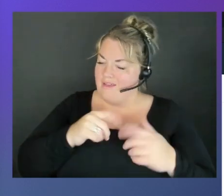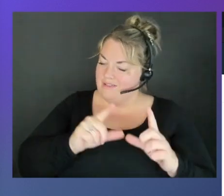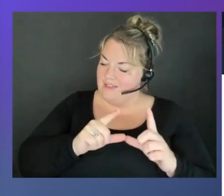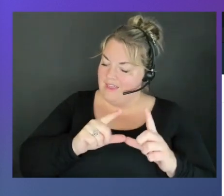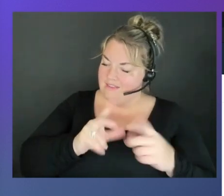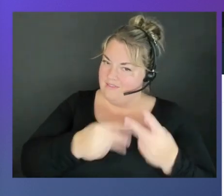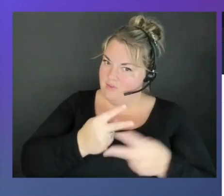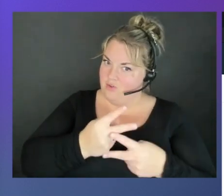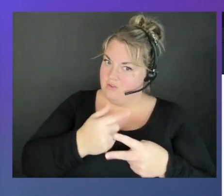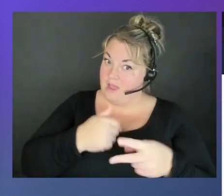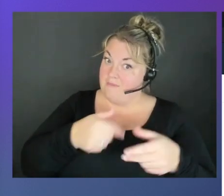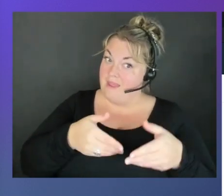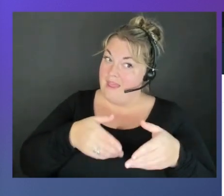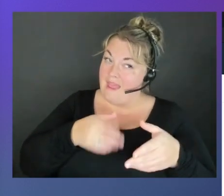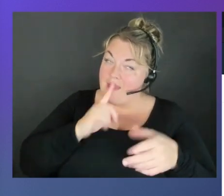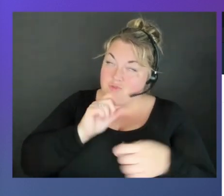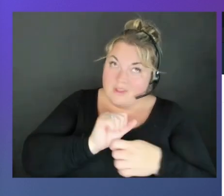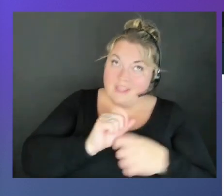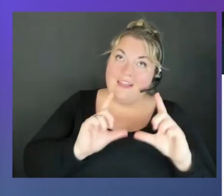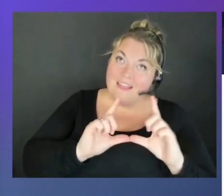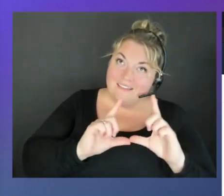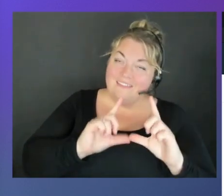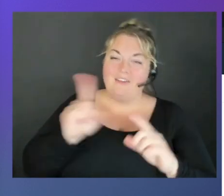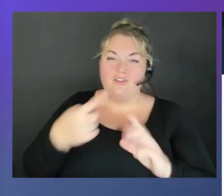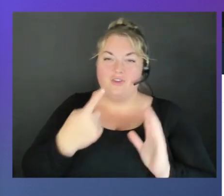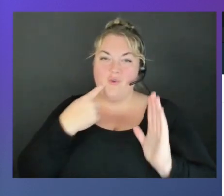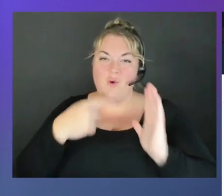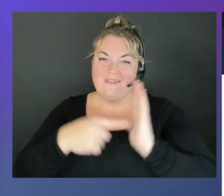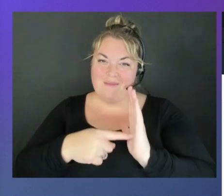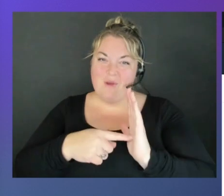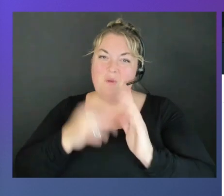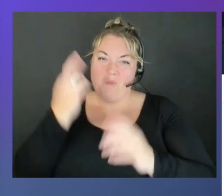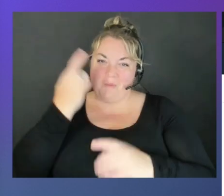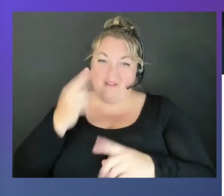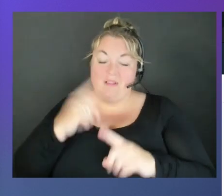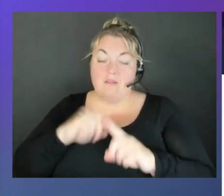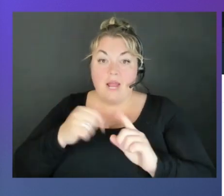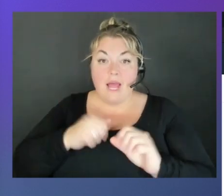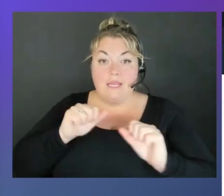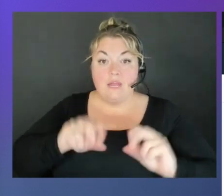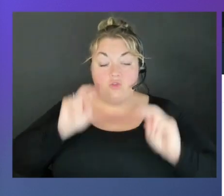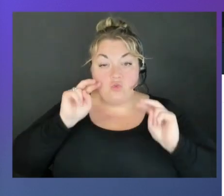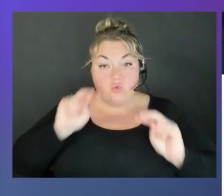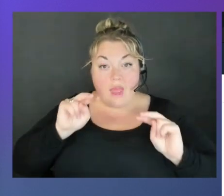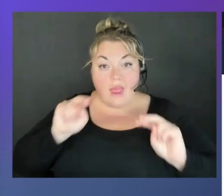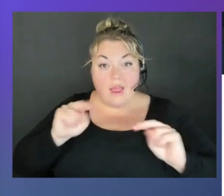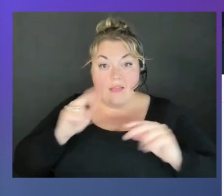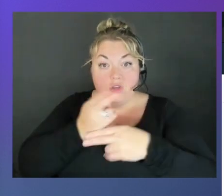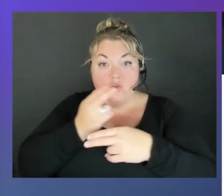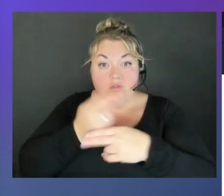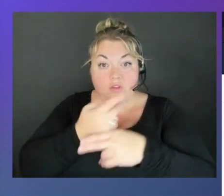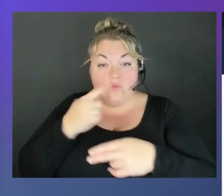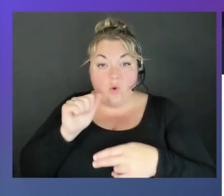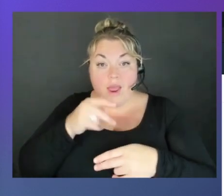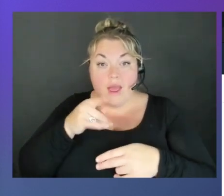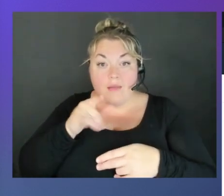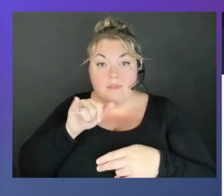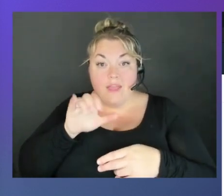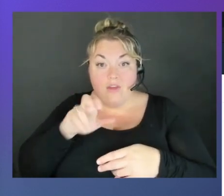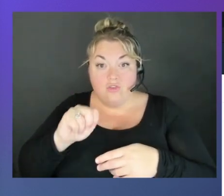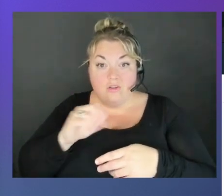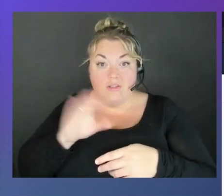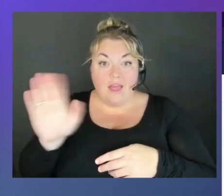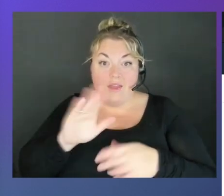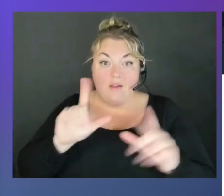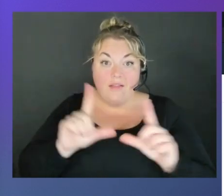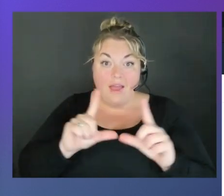that I'm actually licensing. Fair. It's just for demo purposes. But I can track the usage of applications and their licenses across